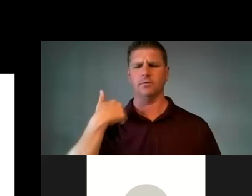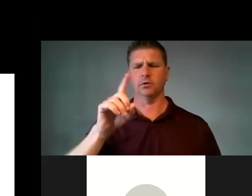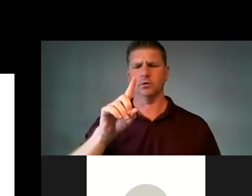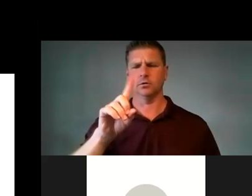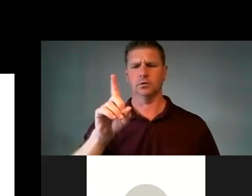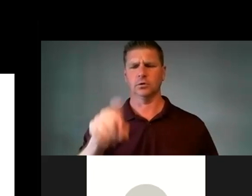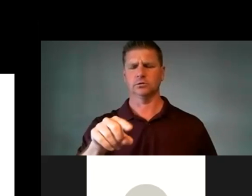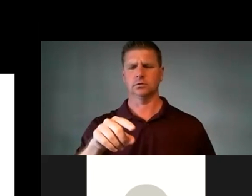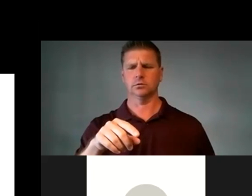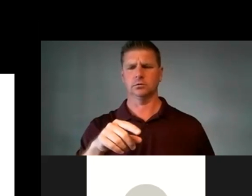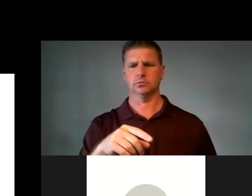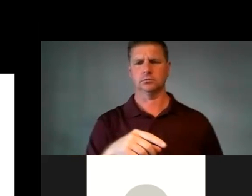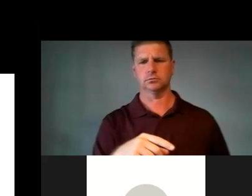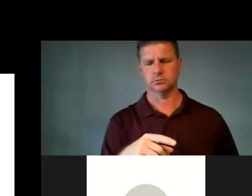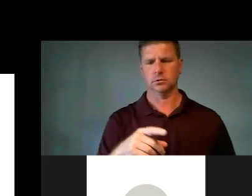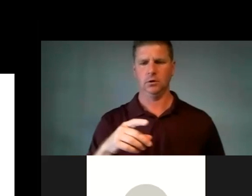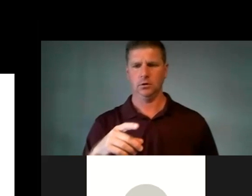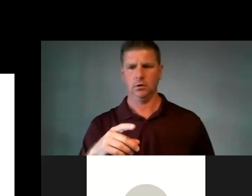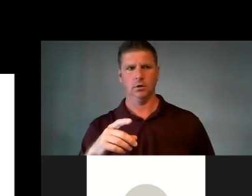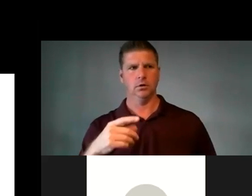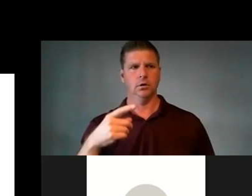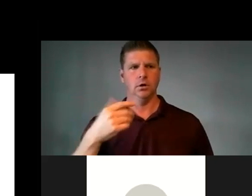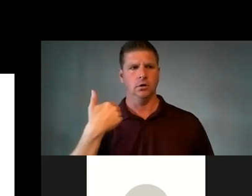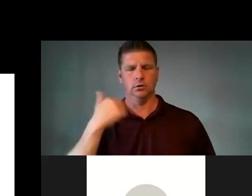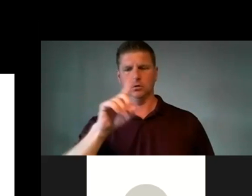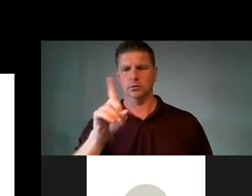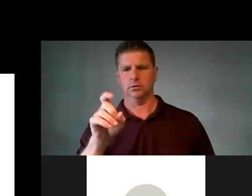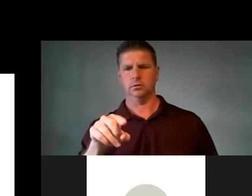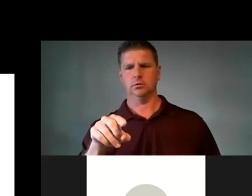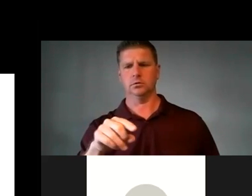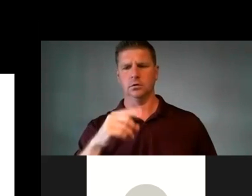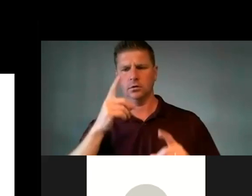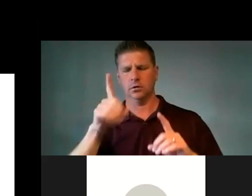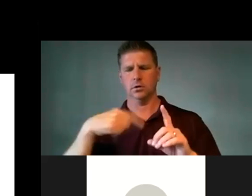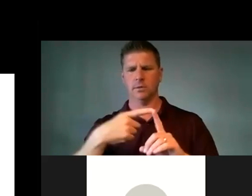sorry, Sam. Keep cutting you off. I had a question about